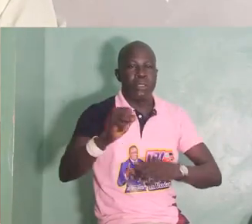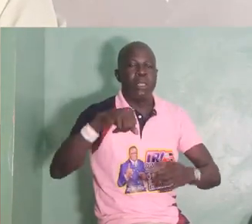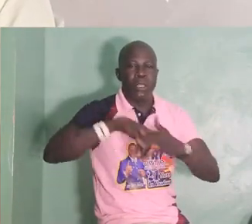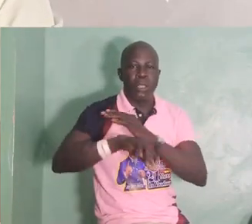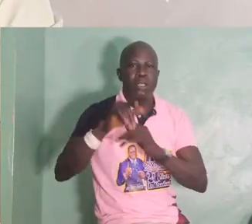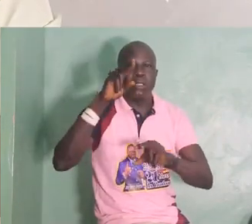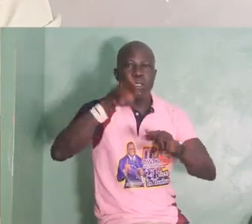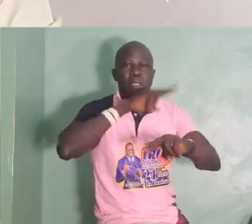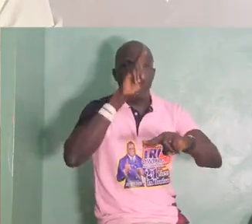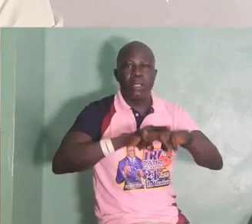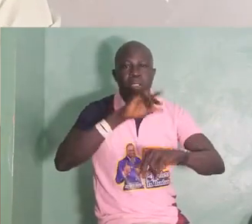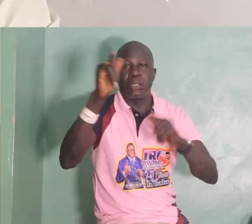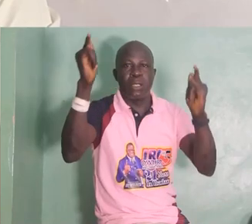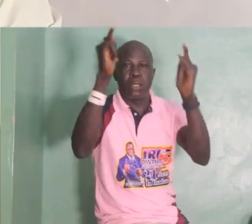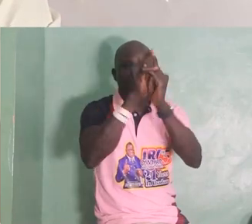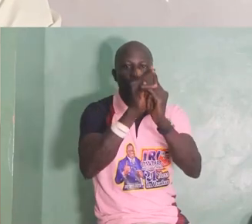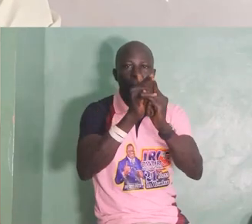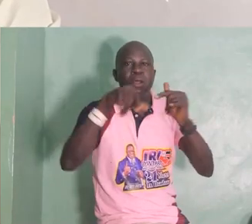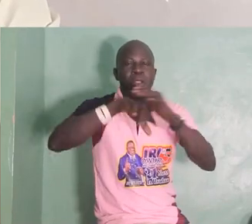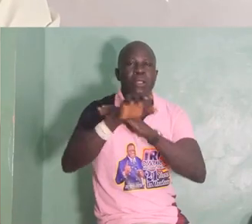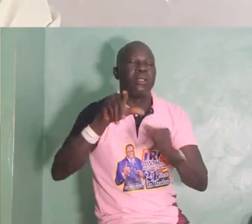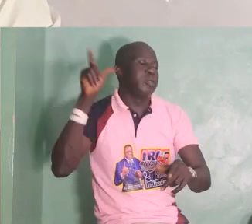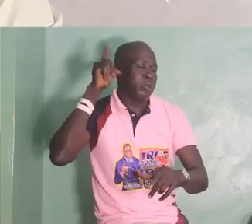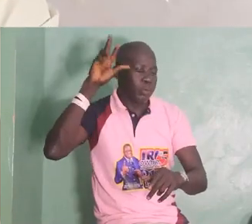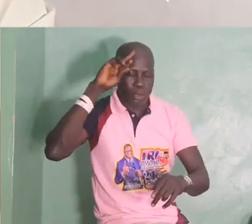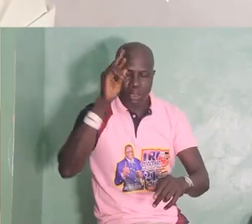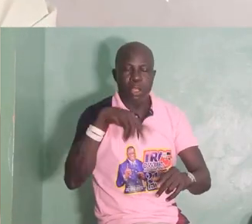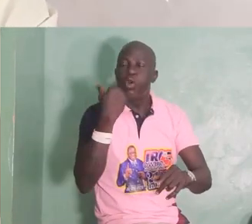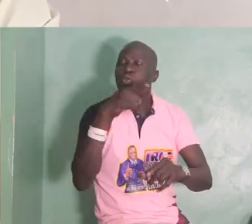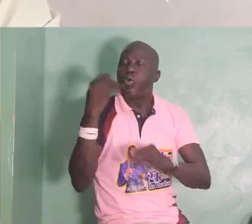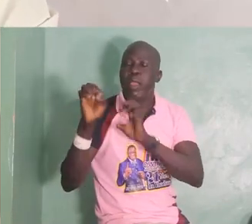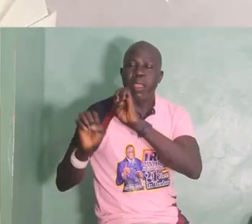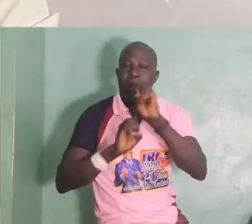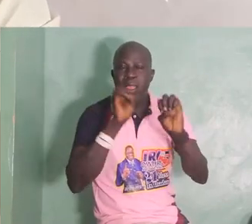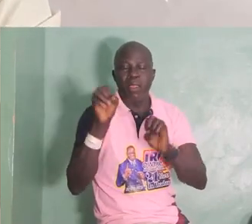Lufa. As for a national camp. National camp. Listen to me, sir.